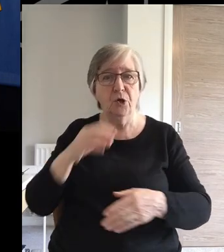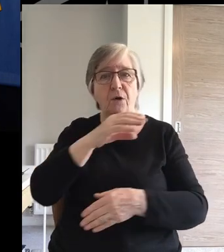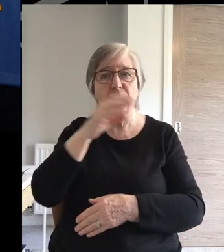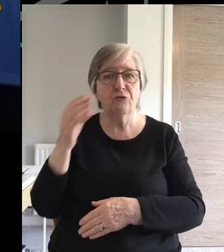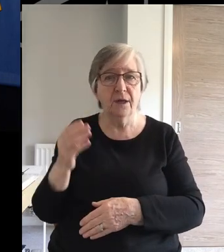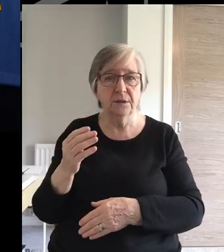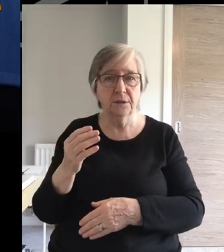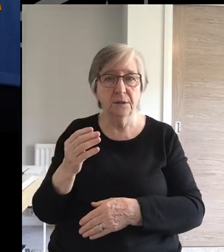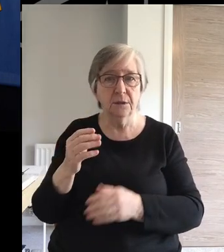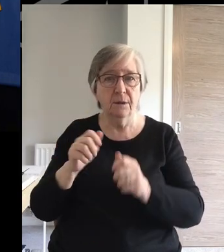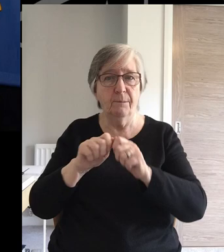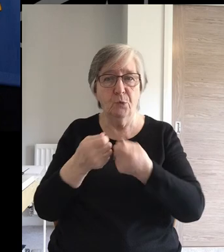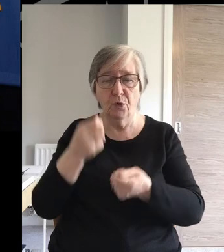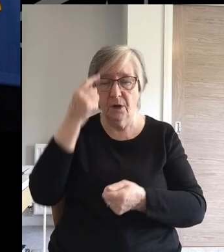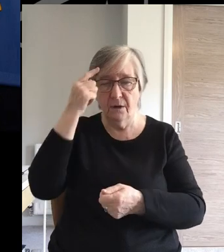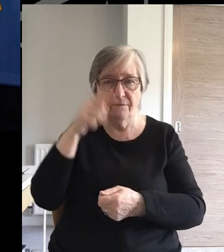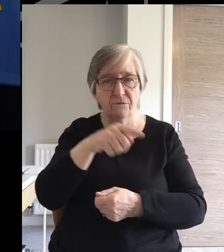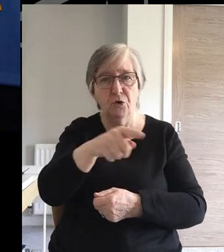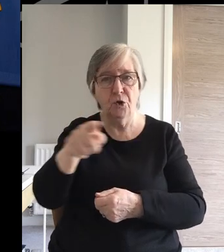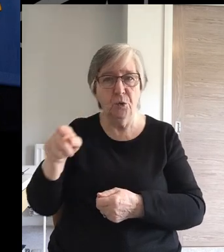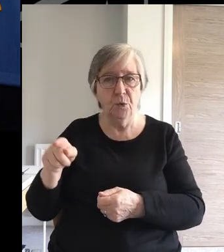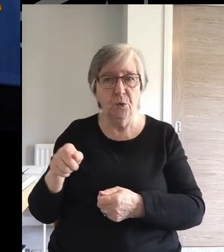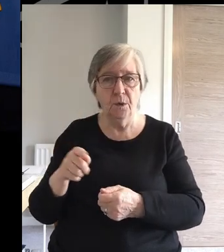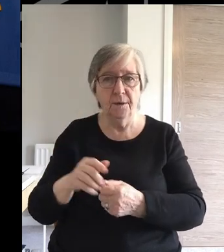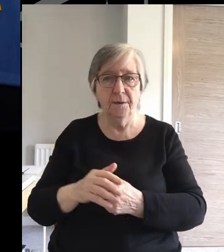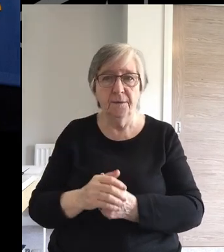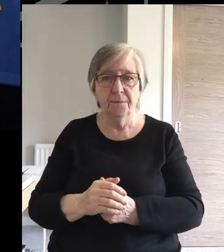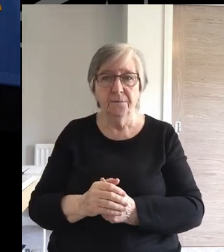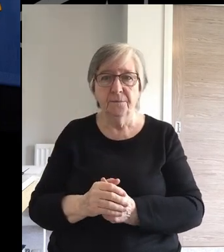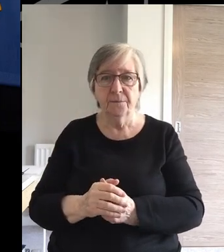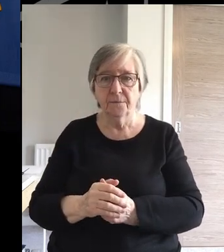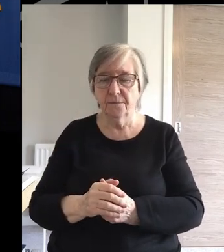Christ that was broken for you.